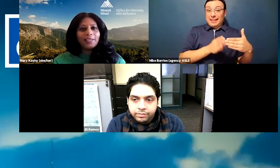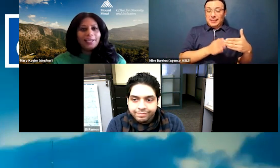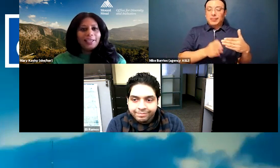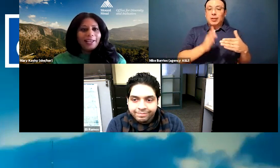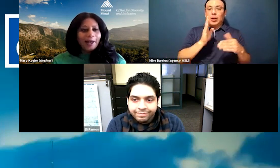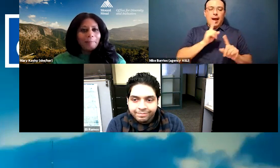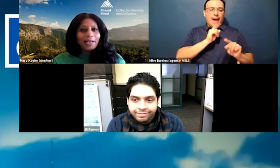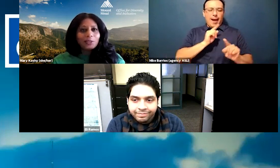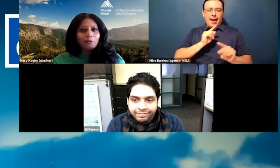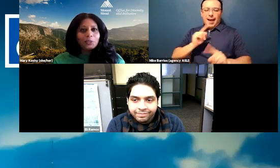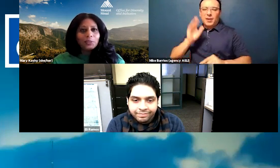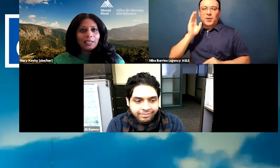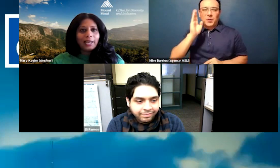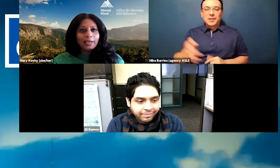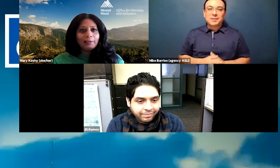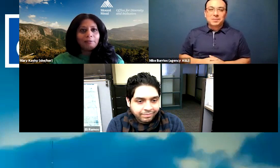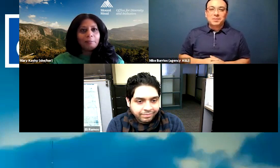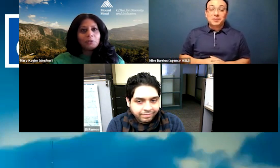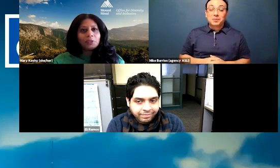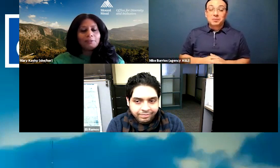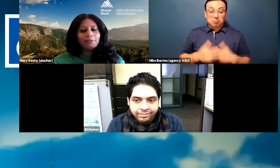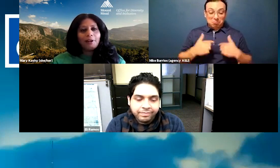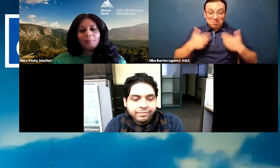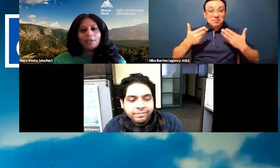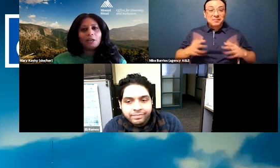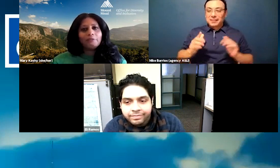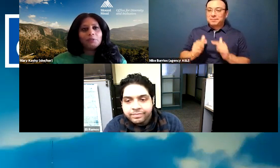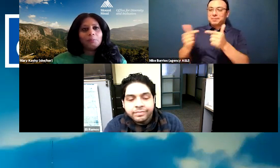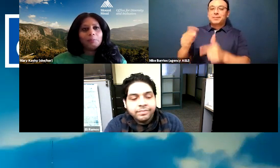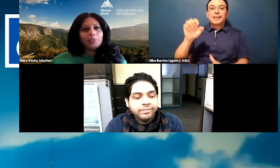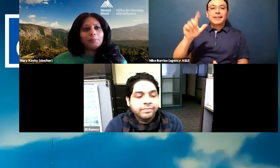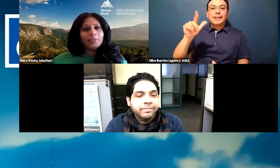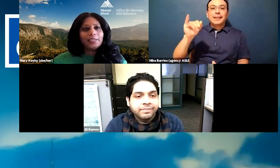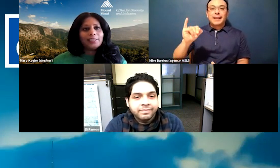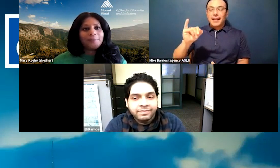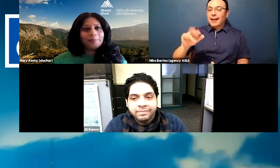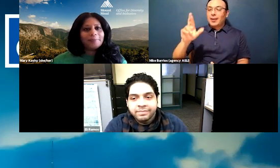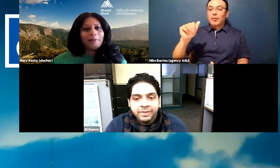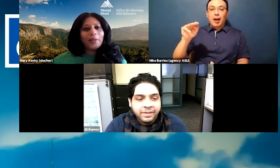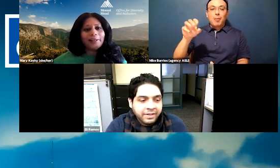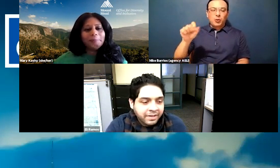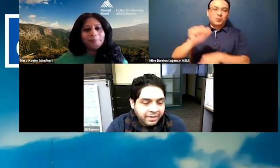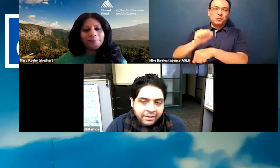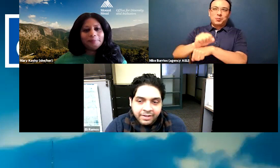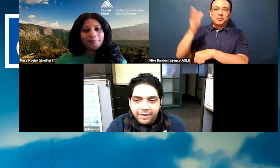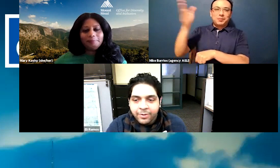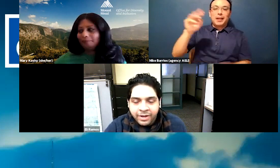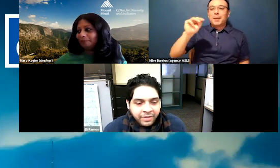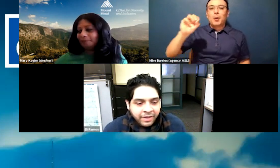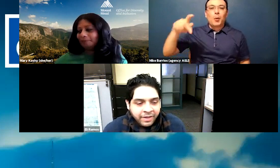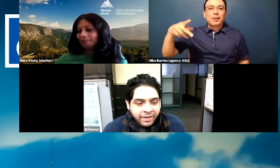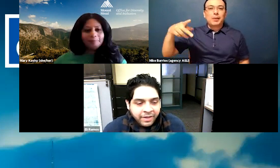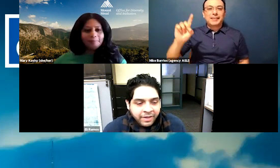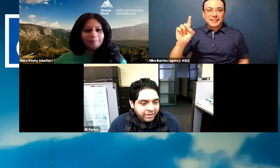I'm going to pass it over to Eli Ramos from the Mayor's Office for People with Disabilities. And welcome. All